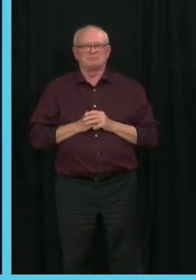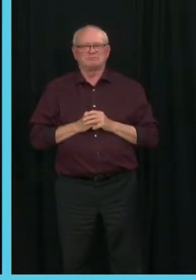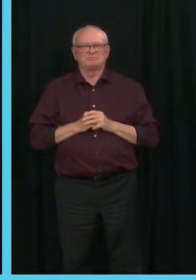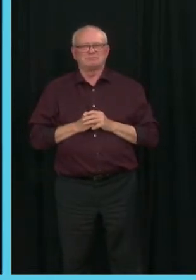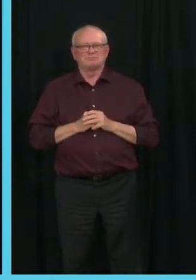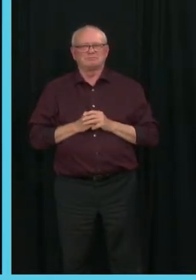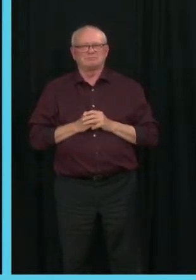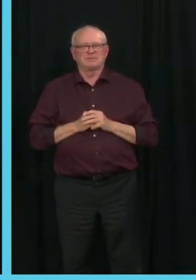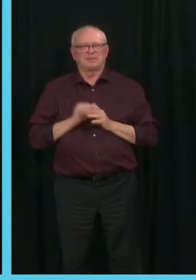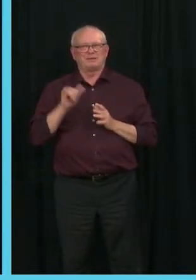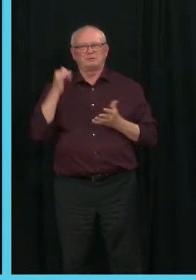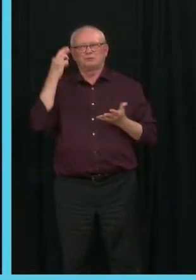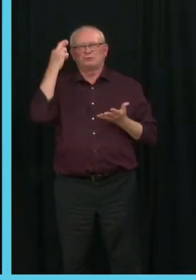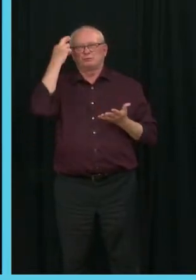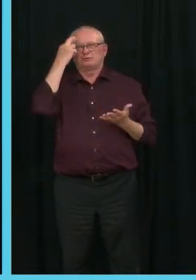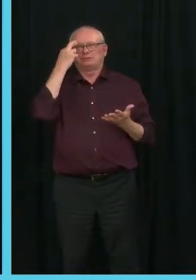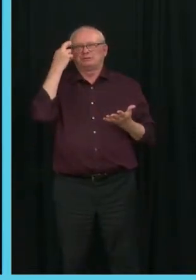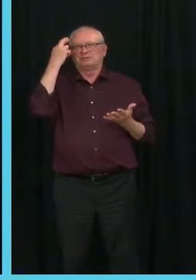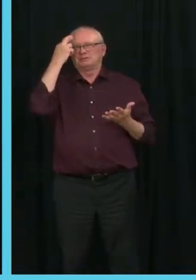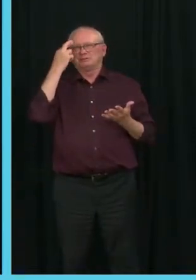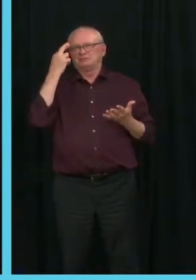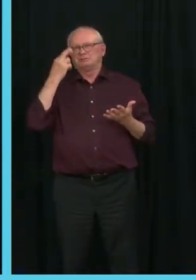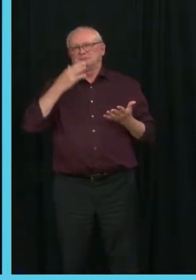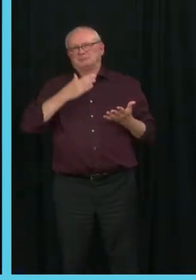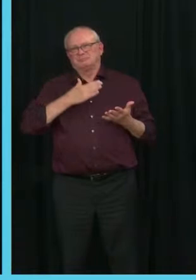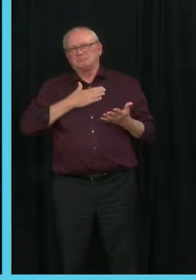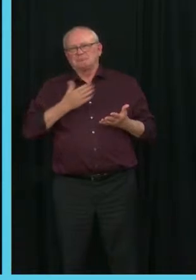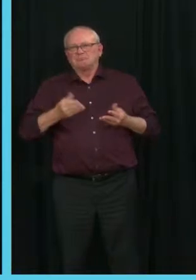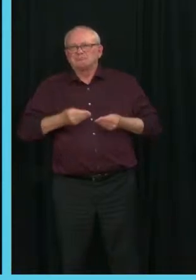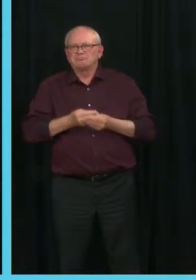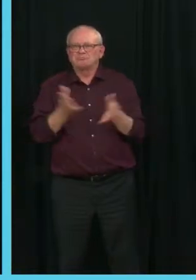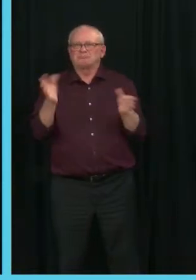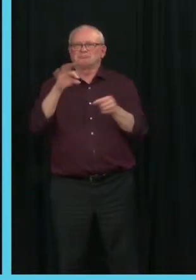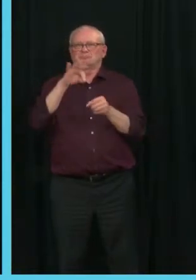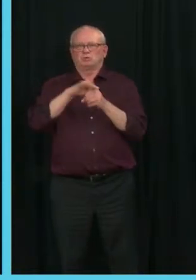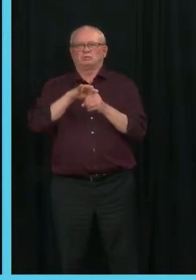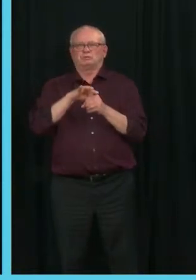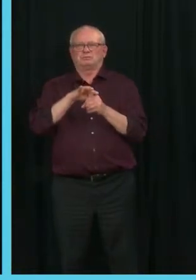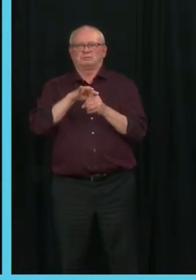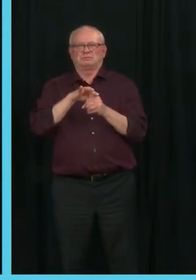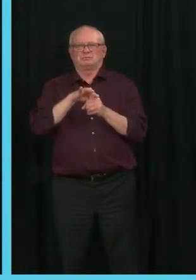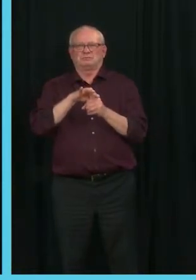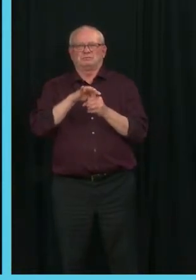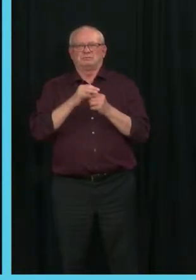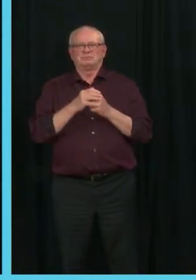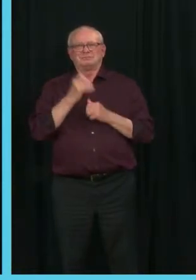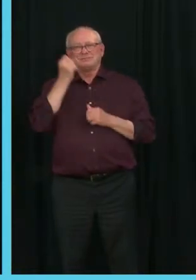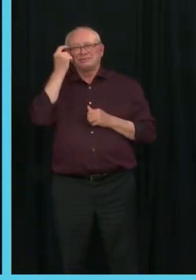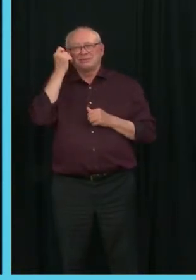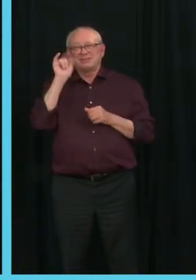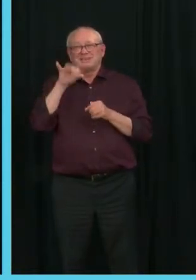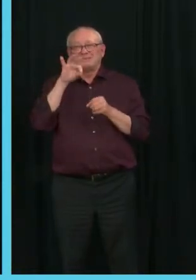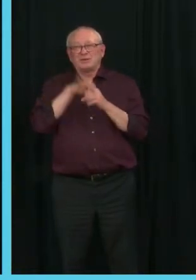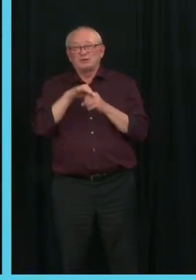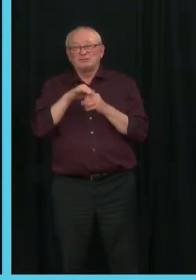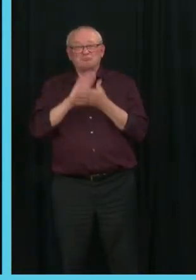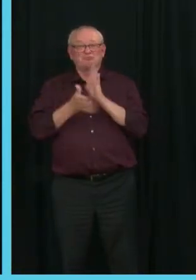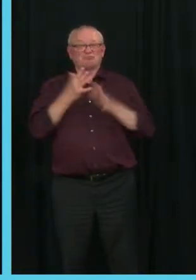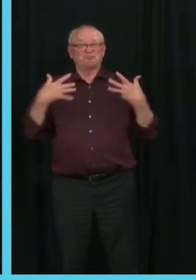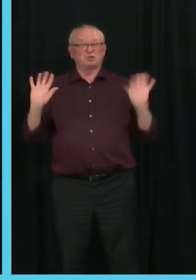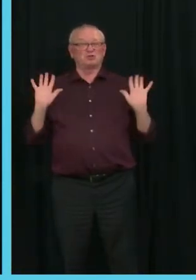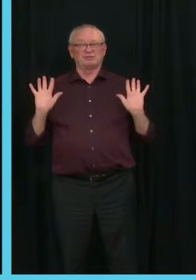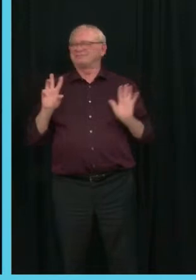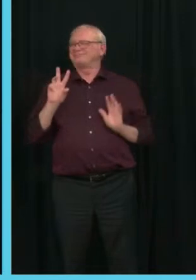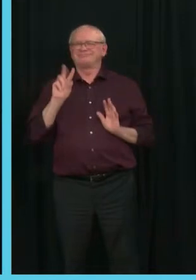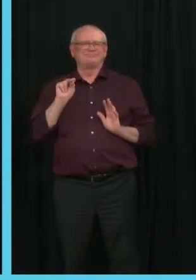theory behind this referendum, and it's not the end of the road. Andrew, in the fight for a fair deal for